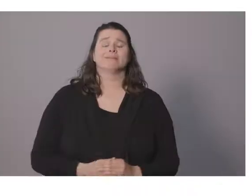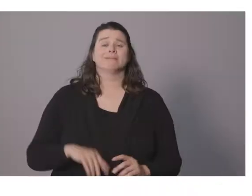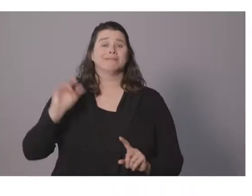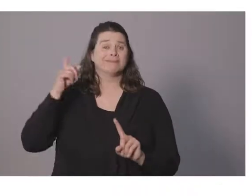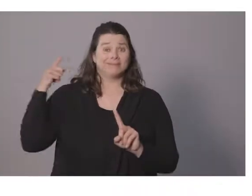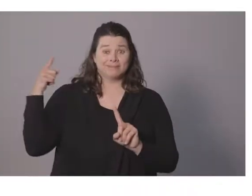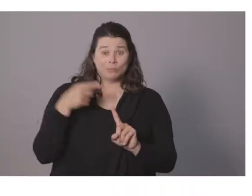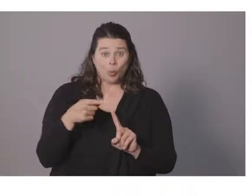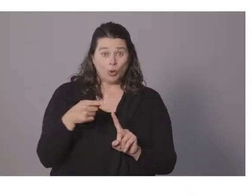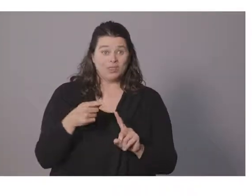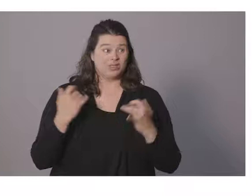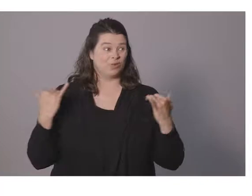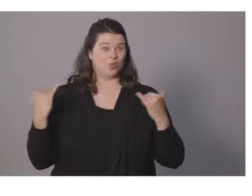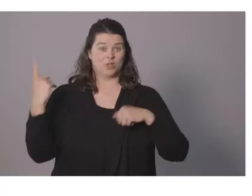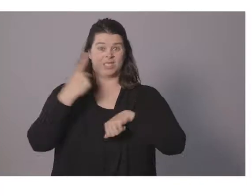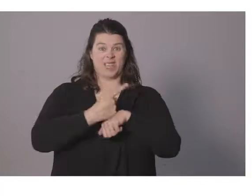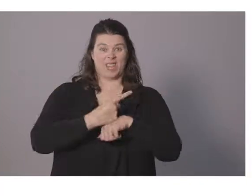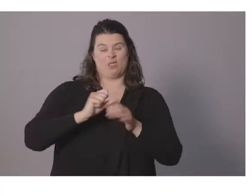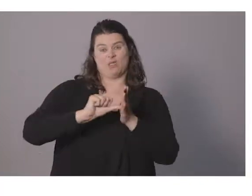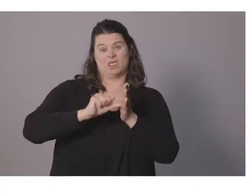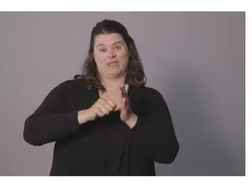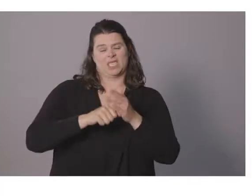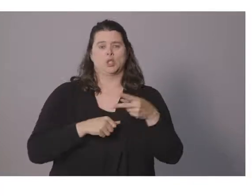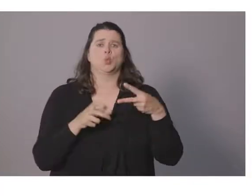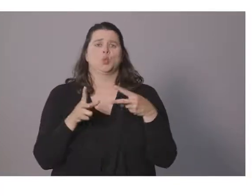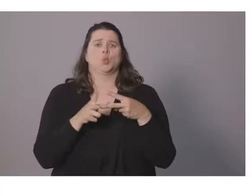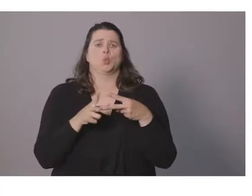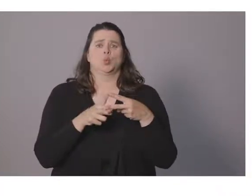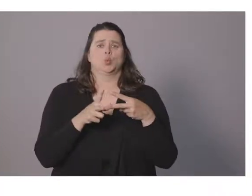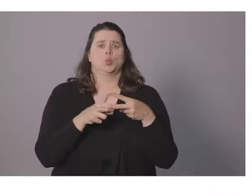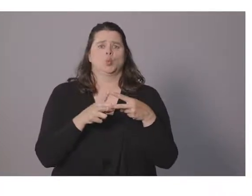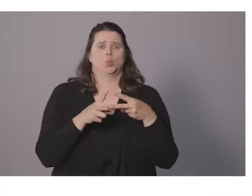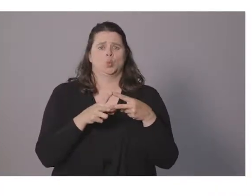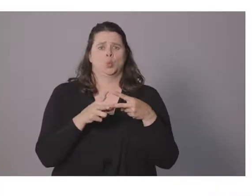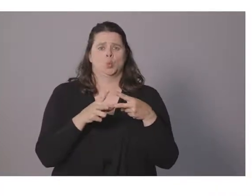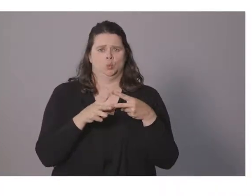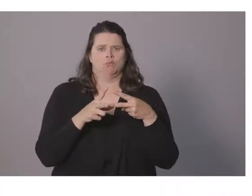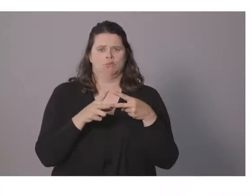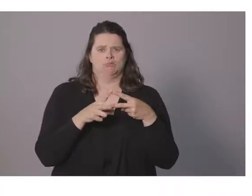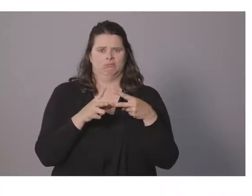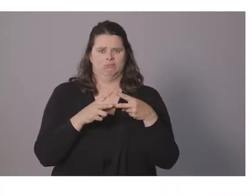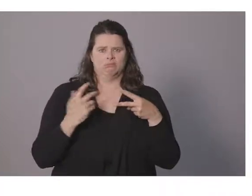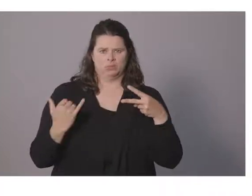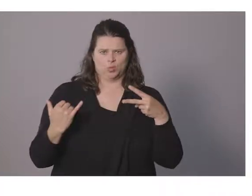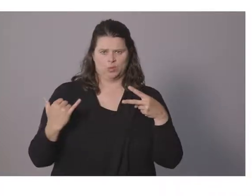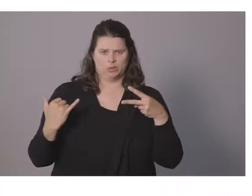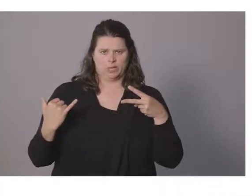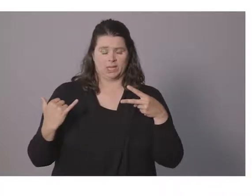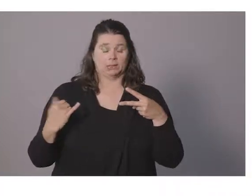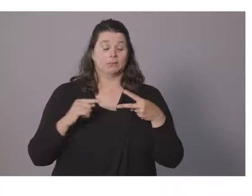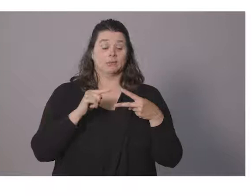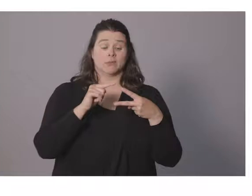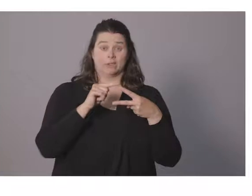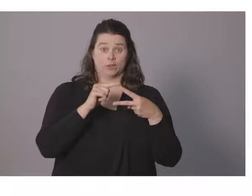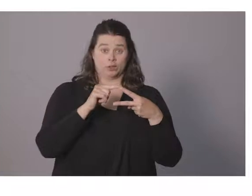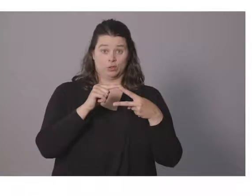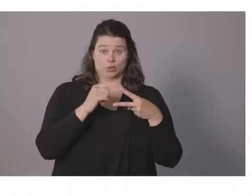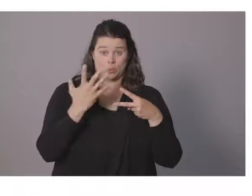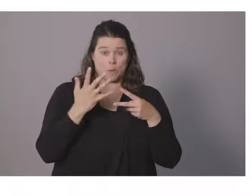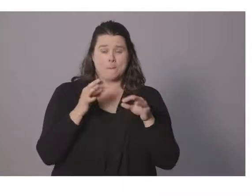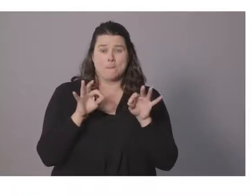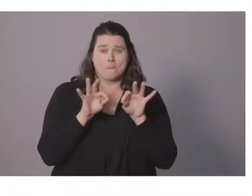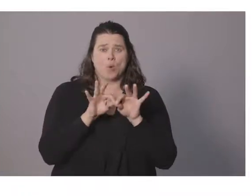really be focusing on two things. One is remembering. So one of the things that we know